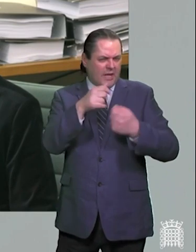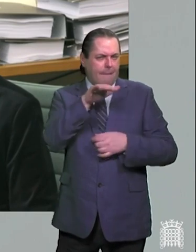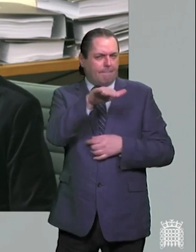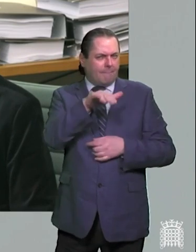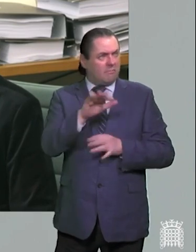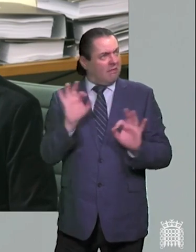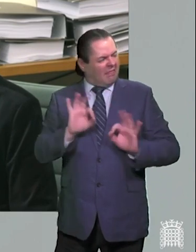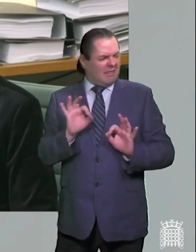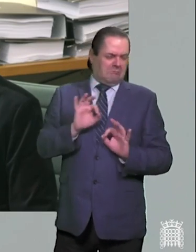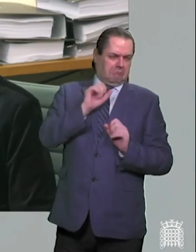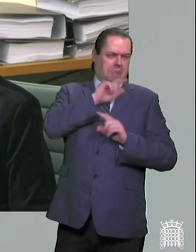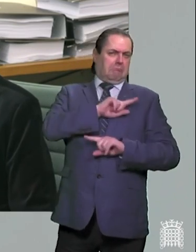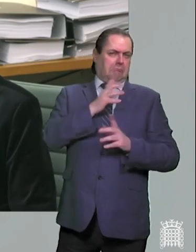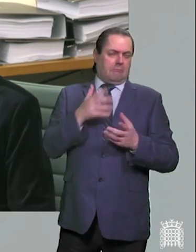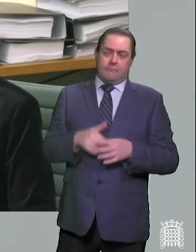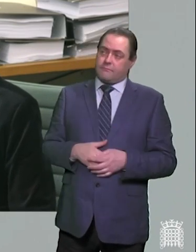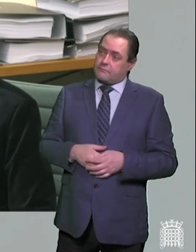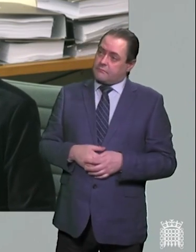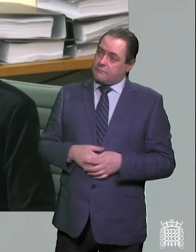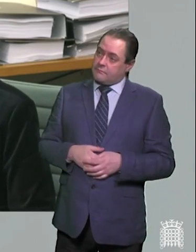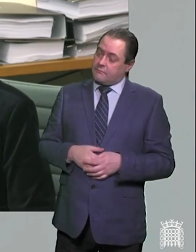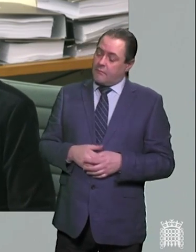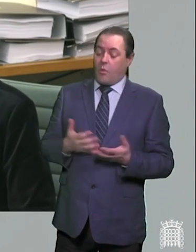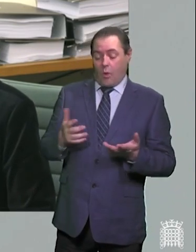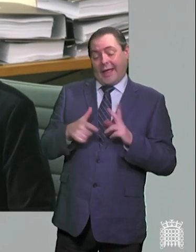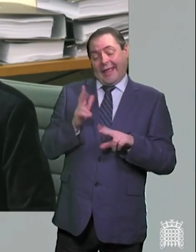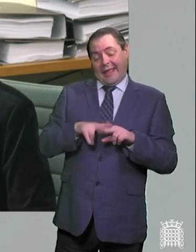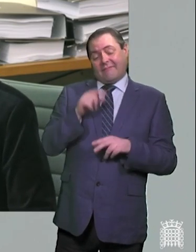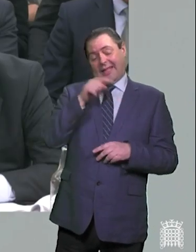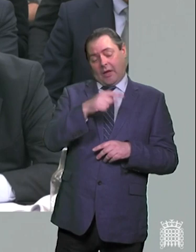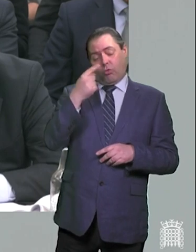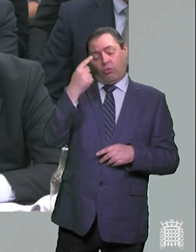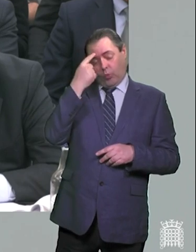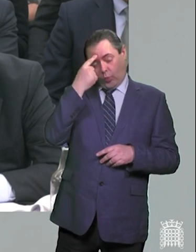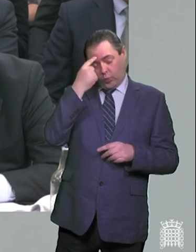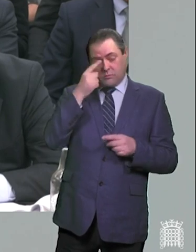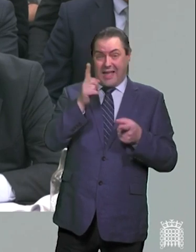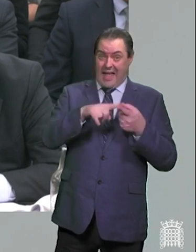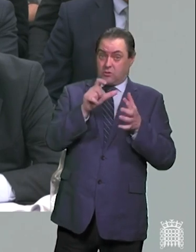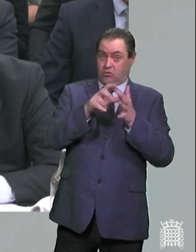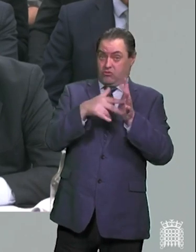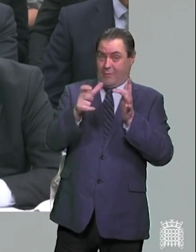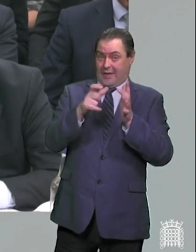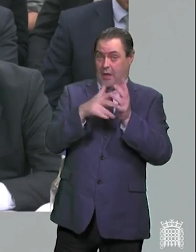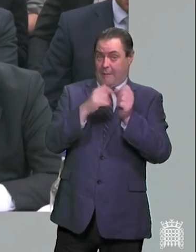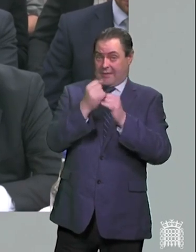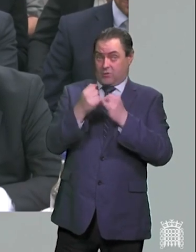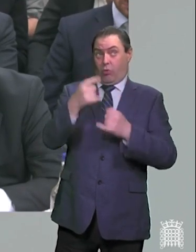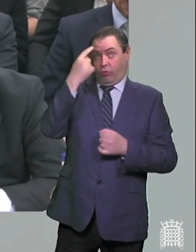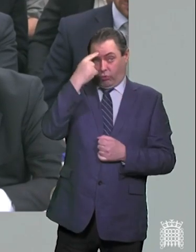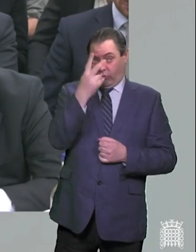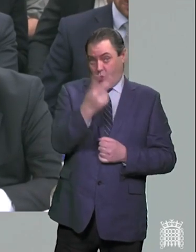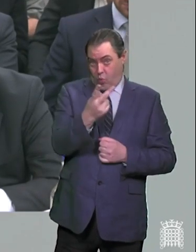serious communications risk with the PM directly." And if he had thought, and if Dominic Cummings had thought that this